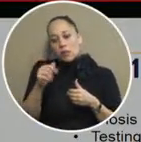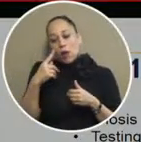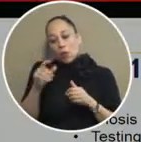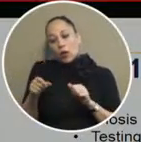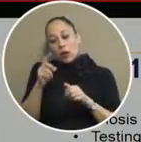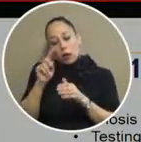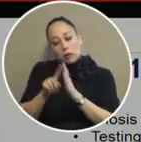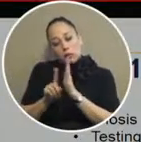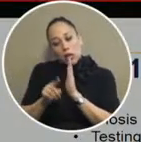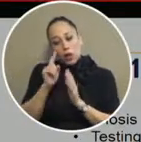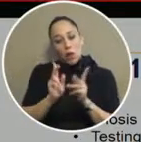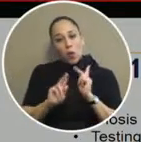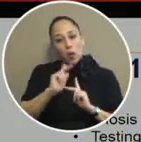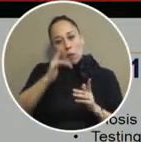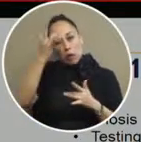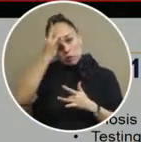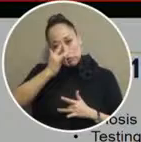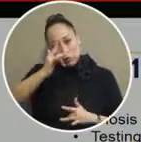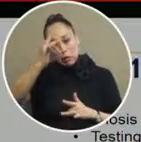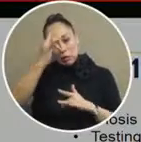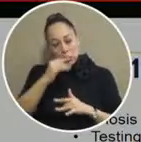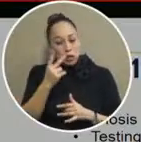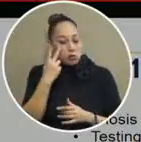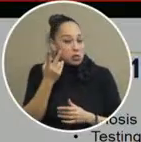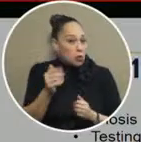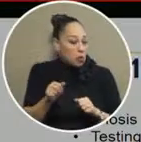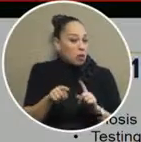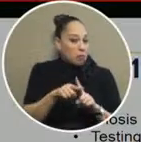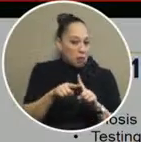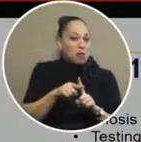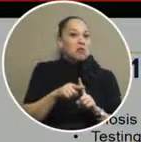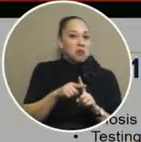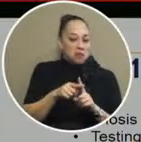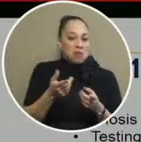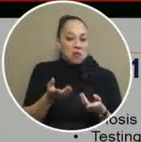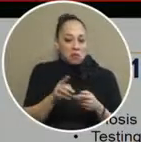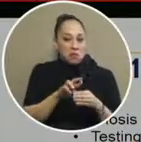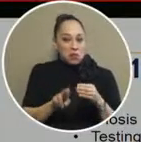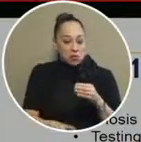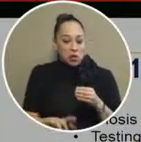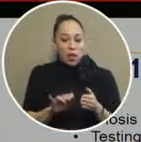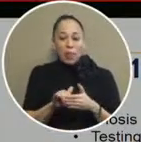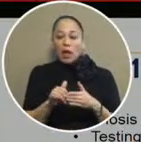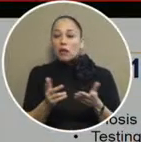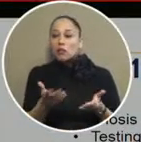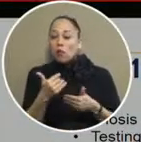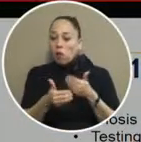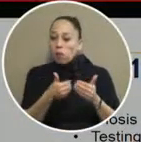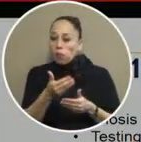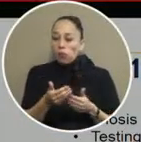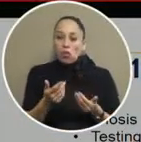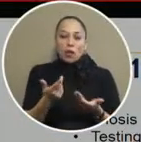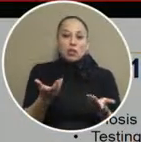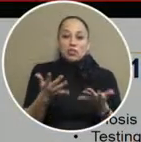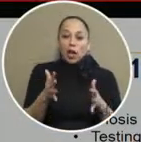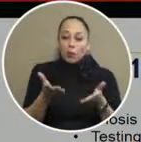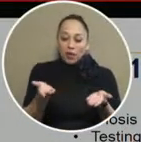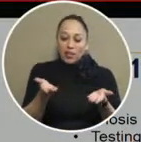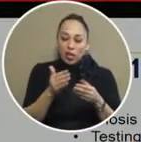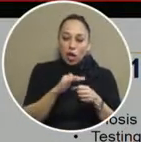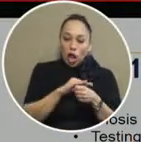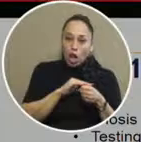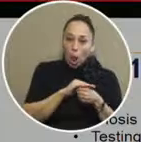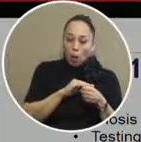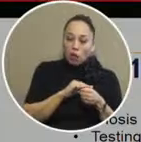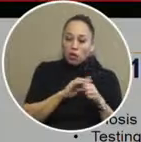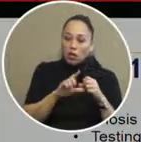and we have seen some positive effects. That treatment modality has been followed and has been done here locally by many of